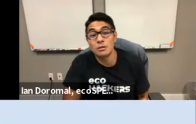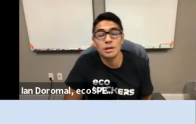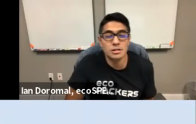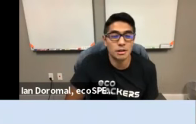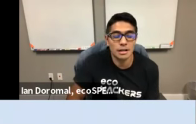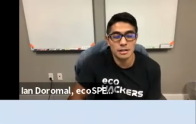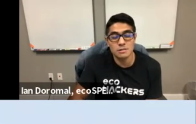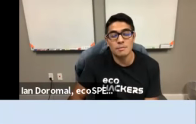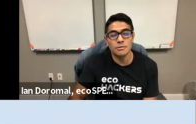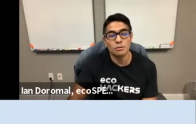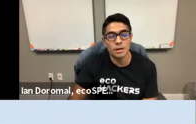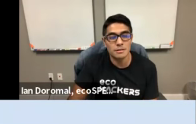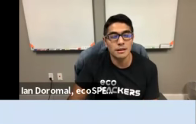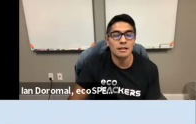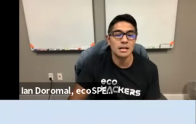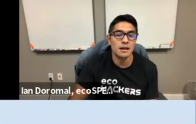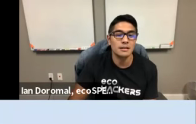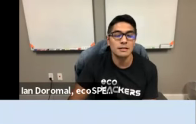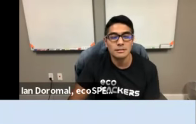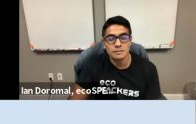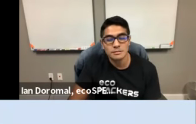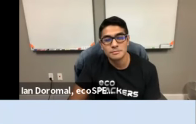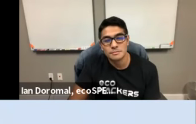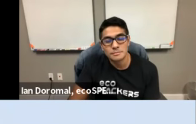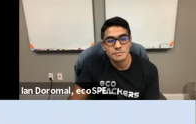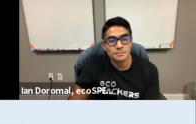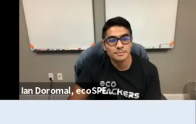create a new industry and disrupt the old ways of thinking. Next slide.